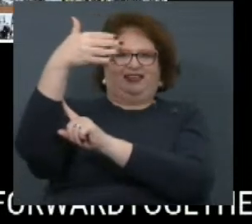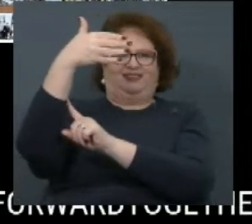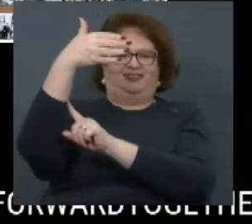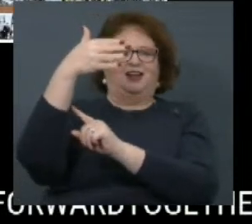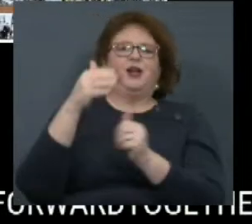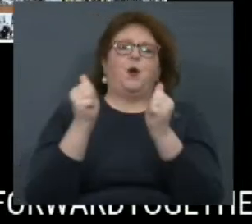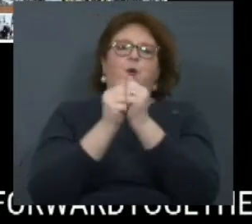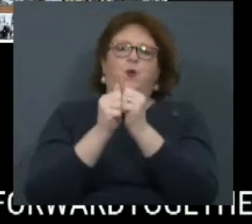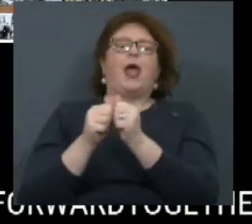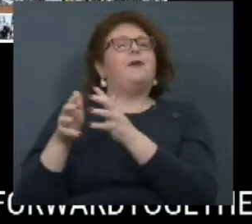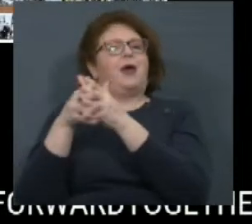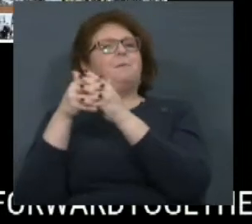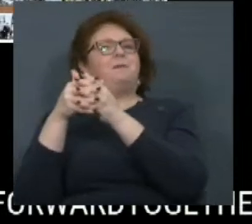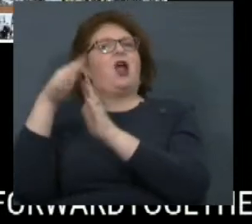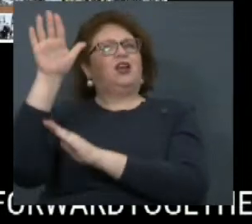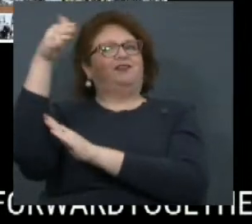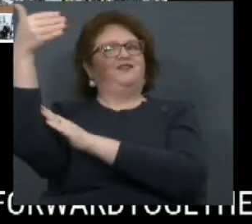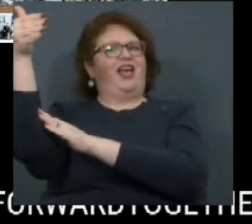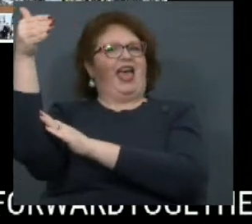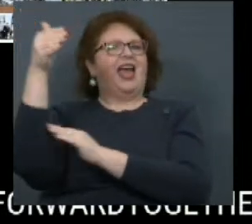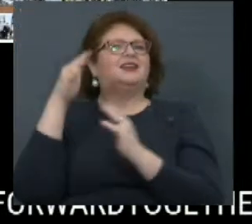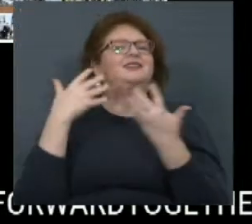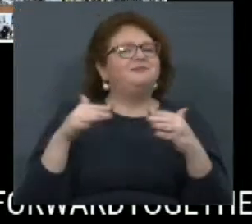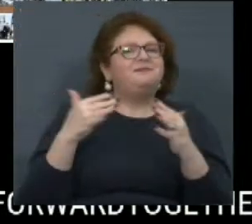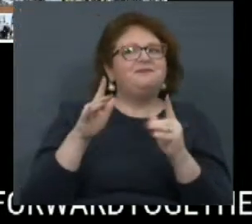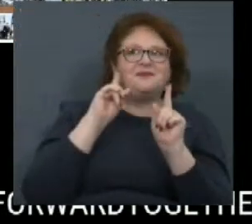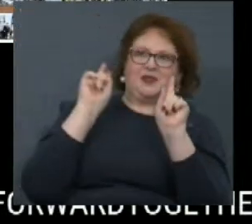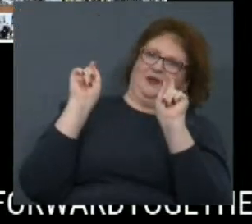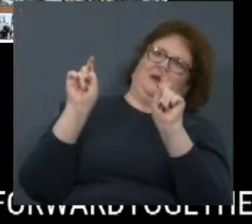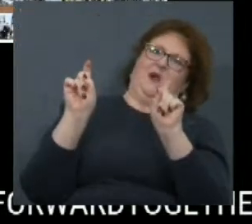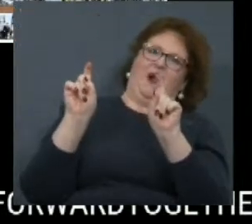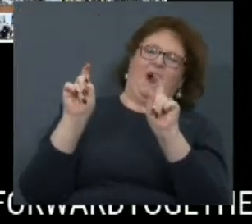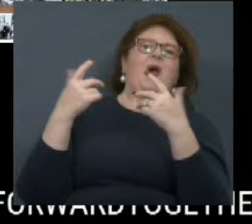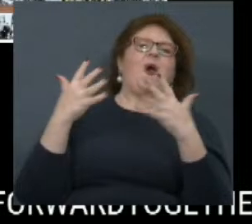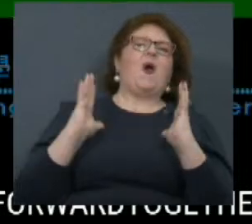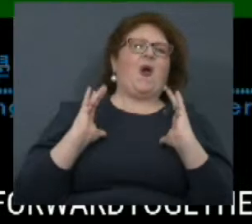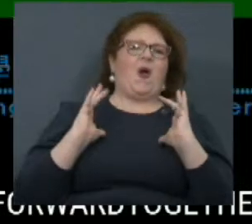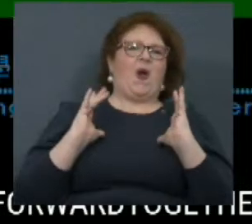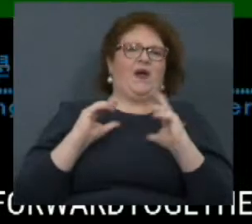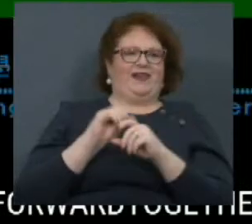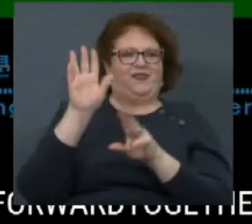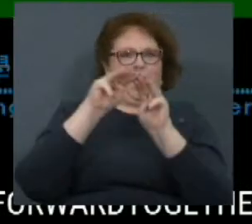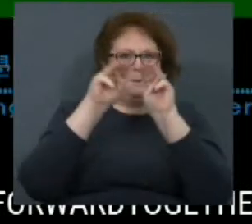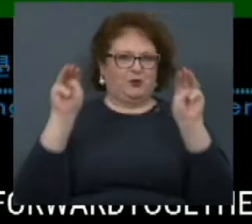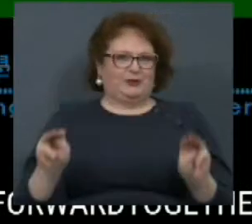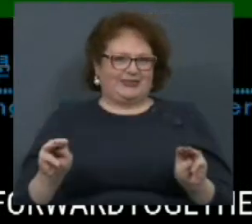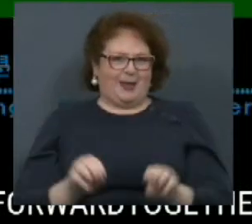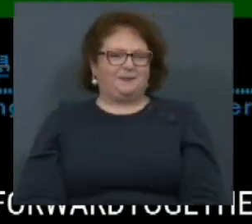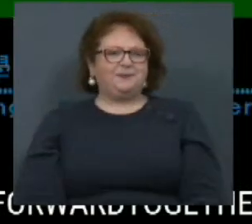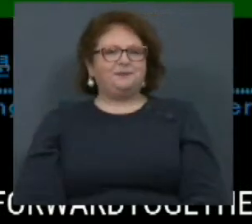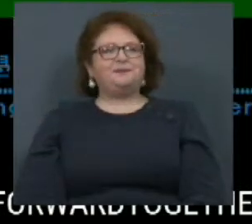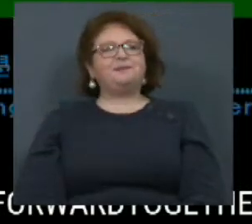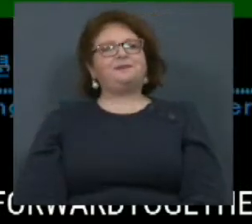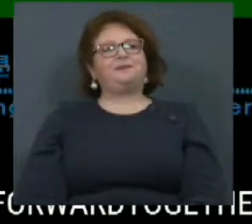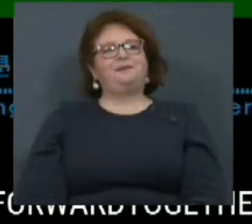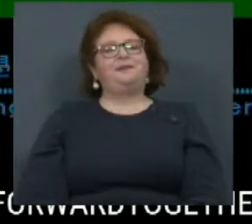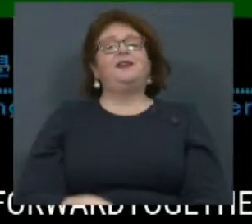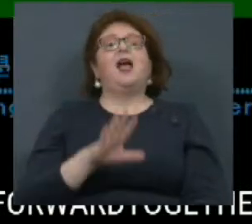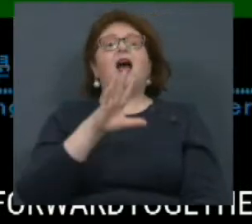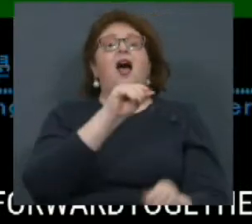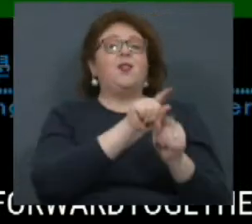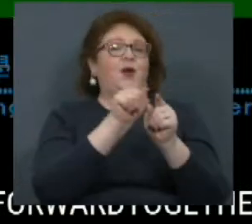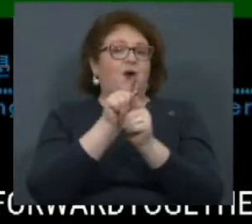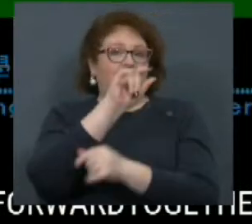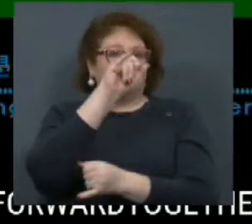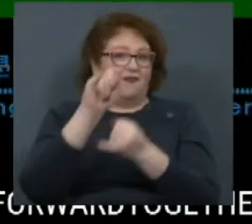next to the American flag. And so that was really great to be able to see that up in that museum. And finally, we